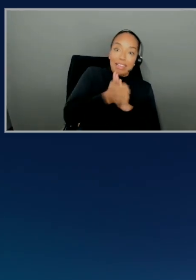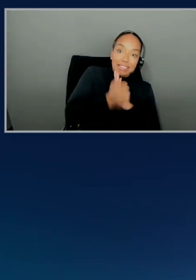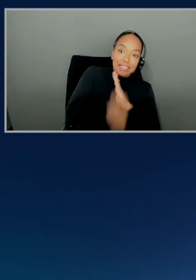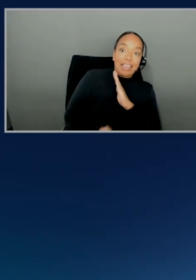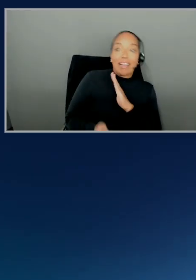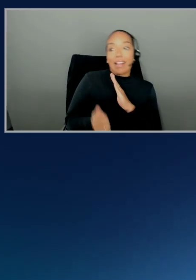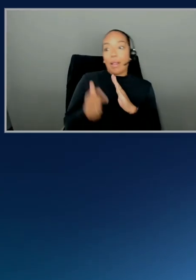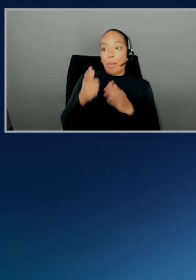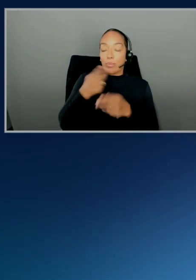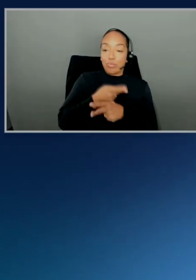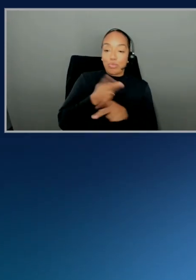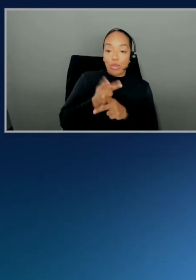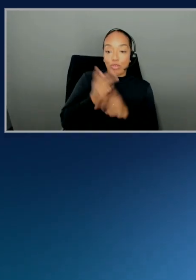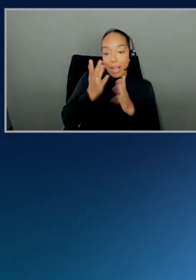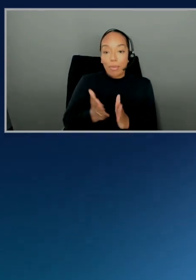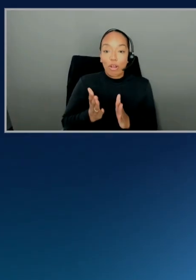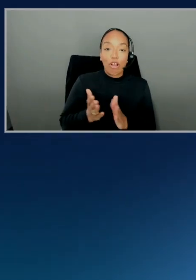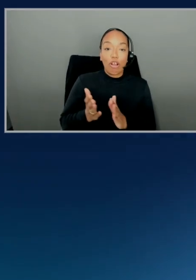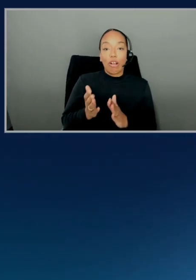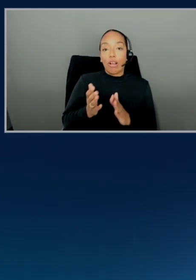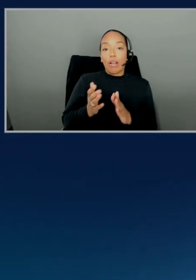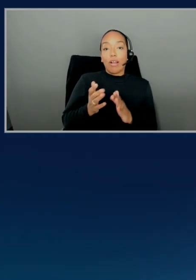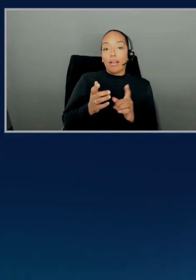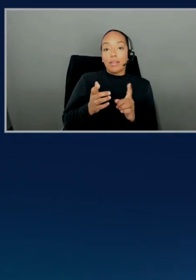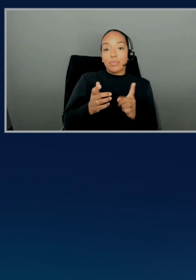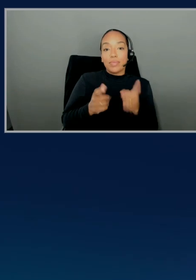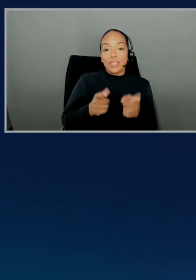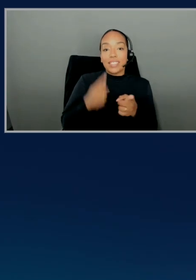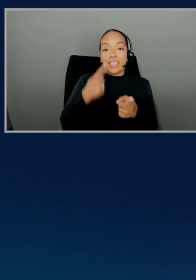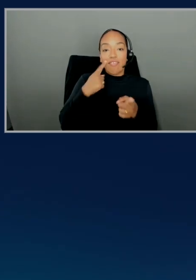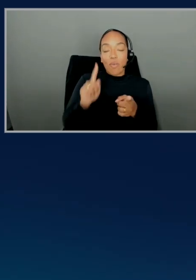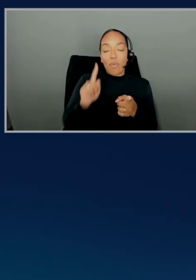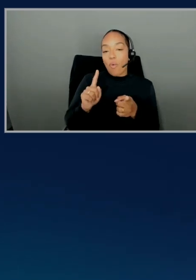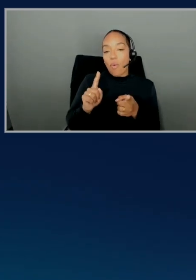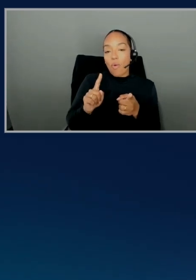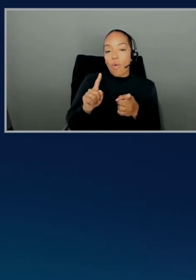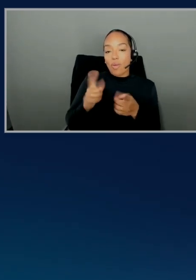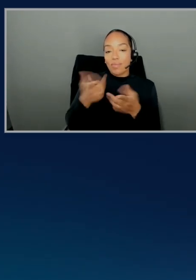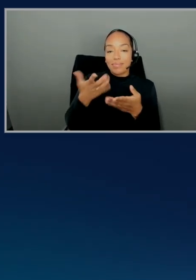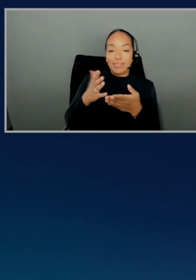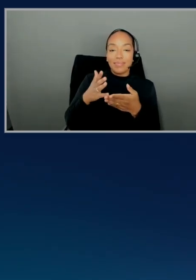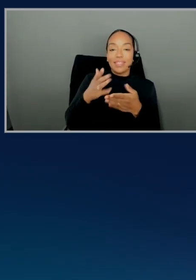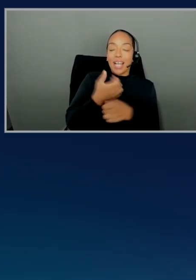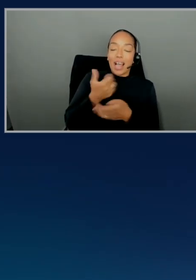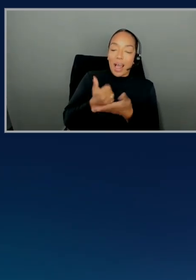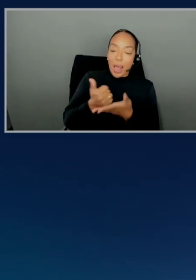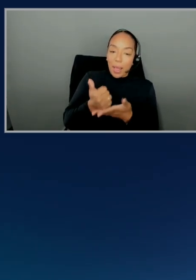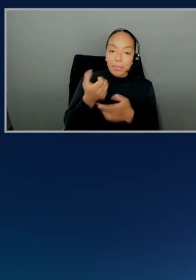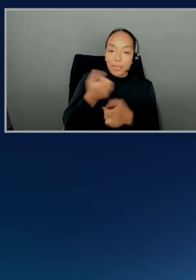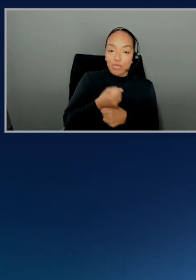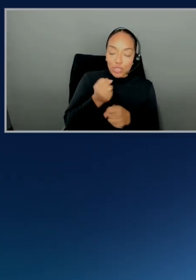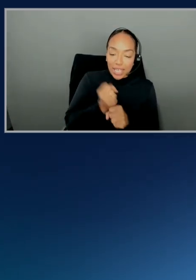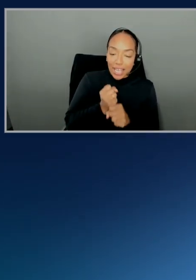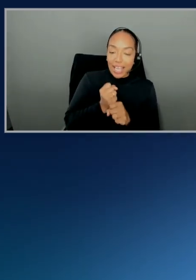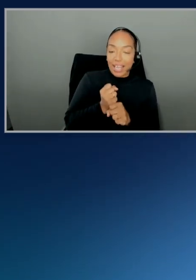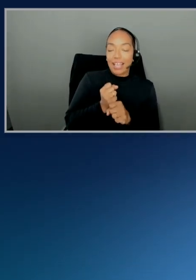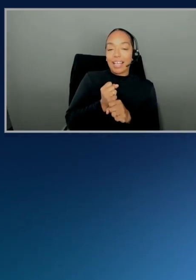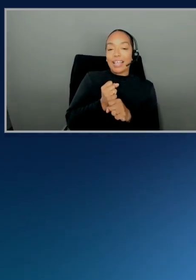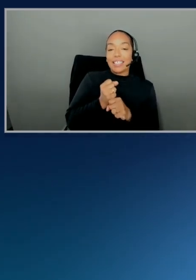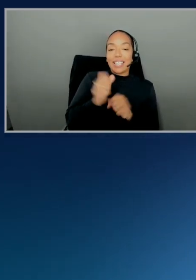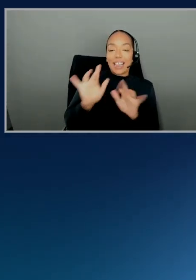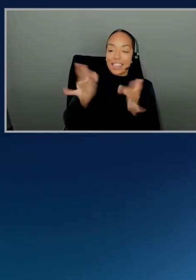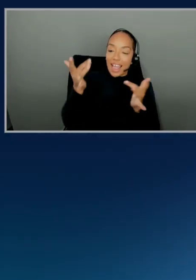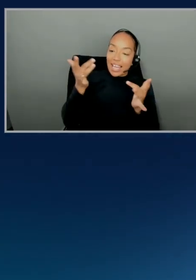for this. This is meant for all business users. It's meant to help you create these lightweight but secure enterprise-ready